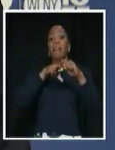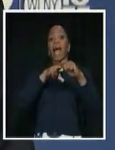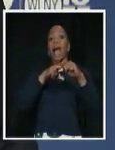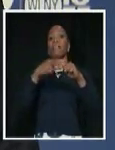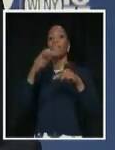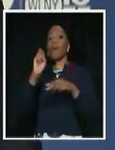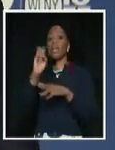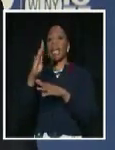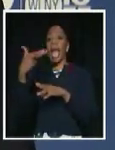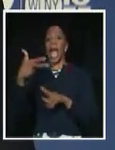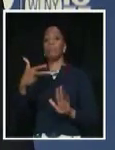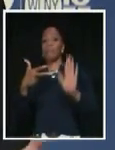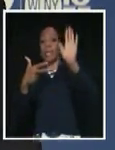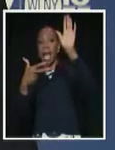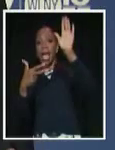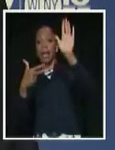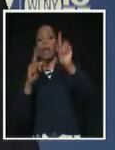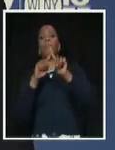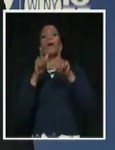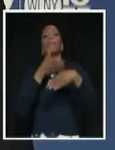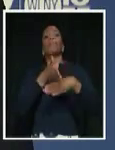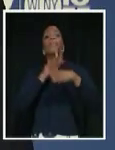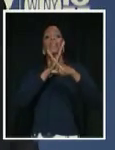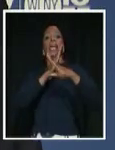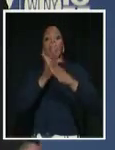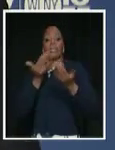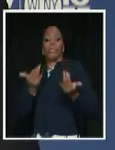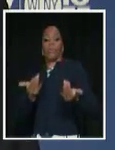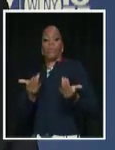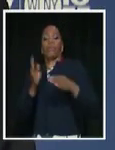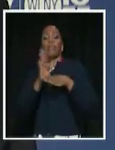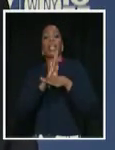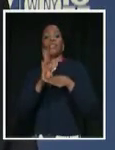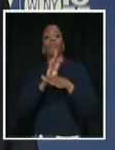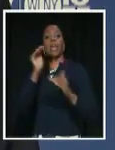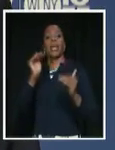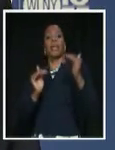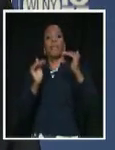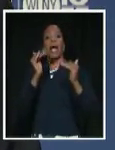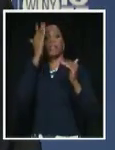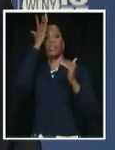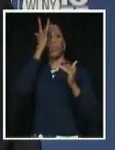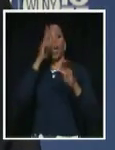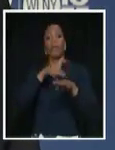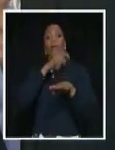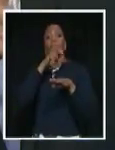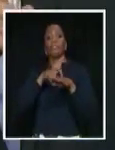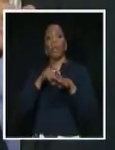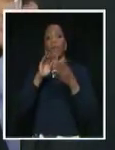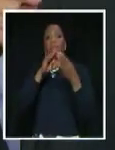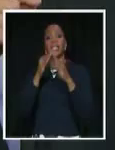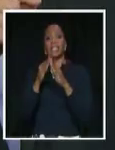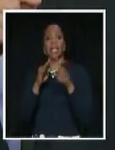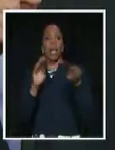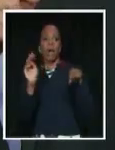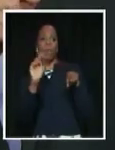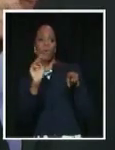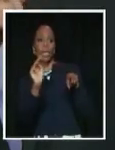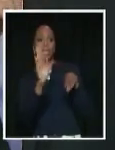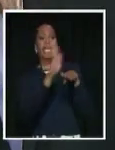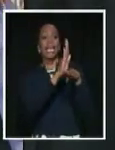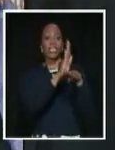the strengths of our current industry and the balance of our current industry so it can keep working for the long term in this city. But sir, the industry is one thing. What about